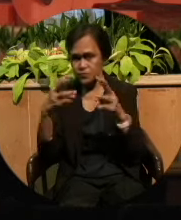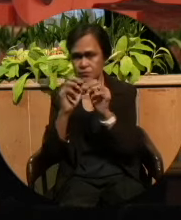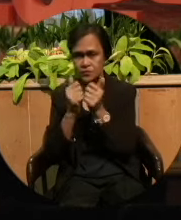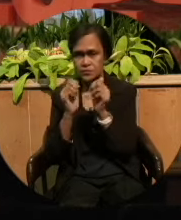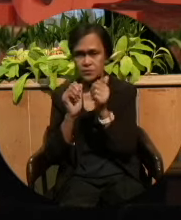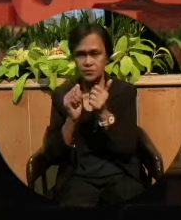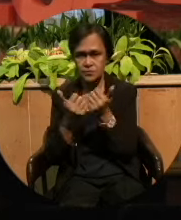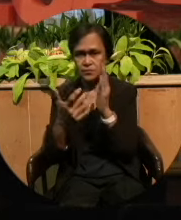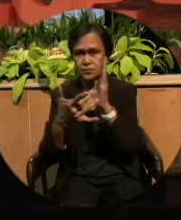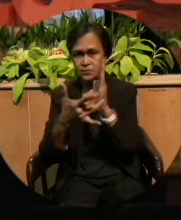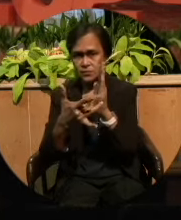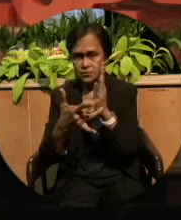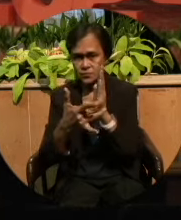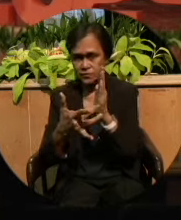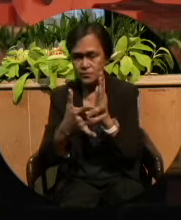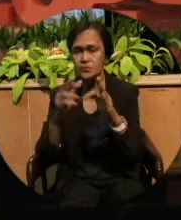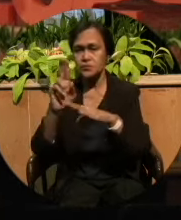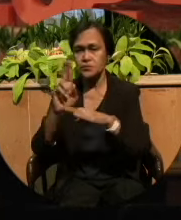how is this technology now being used for war?